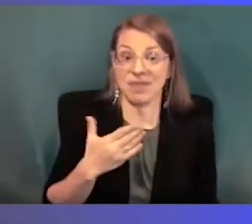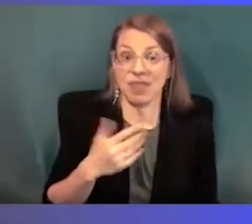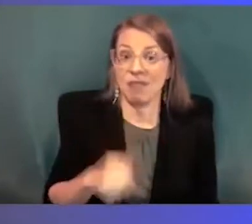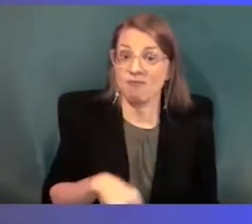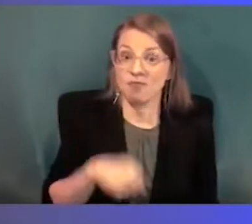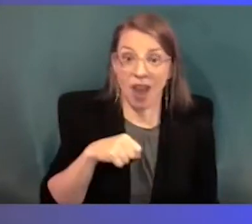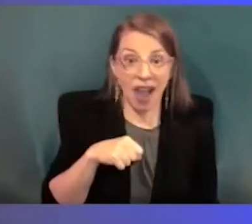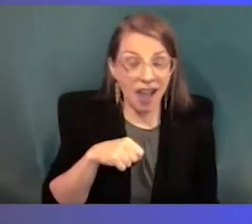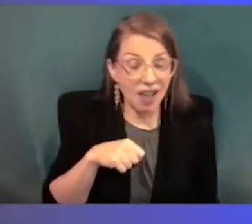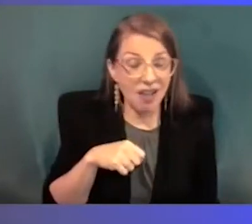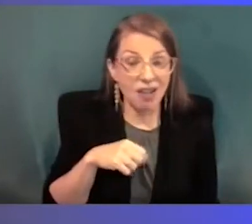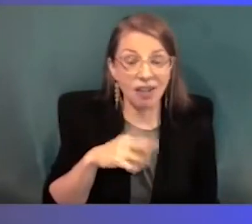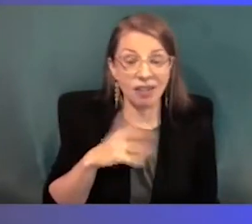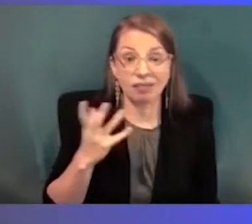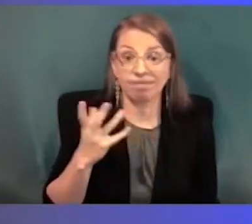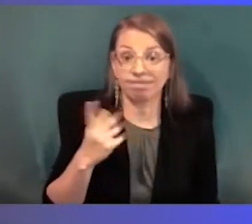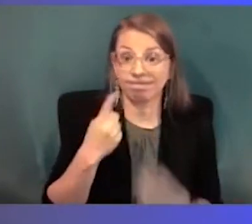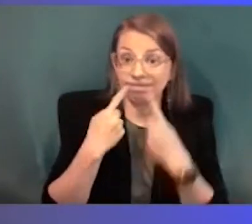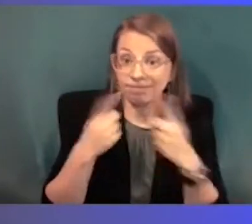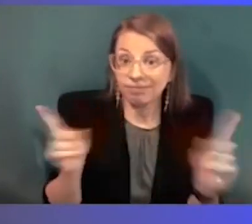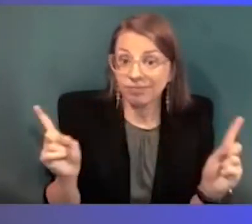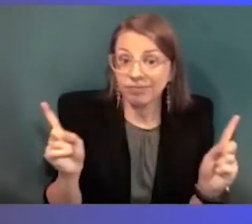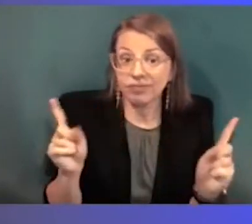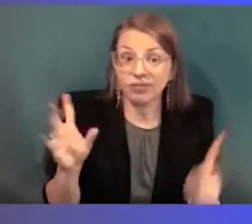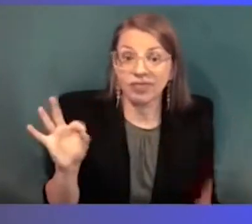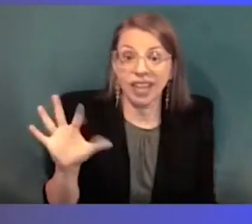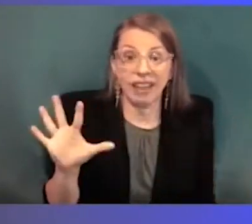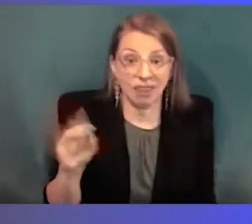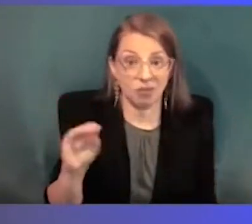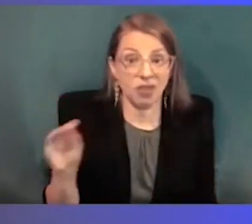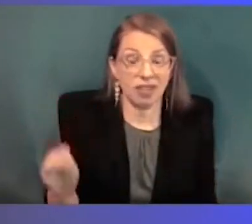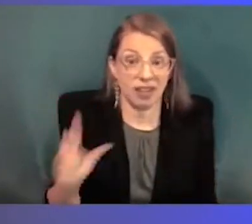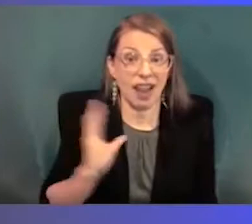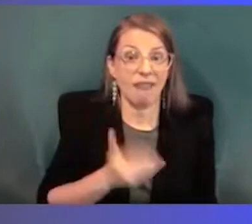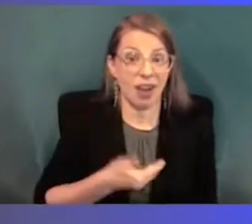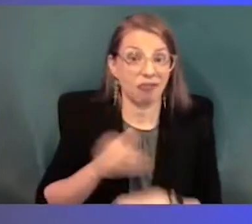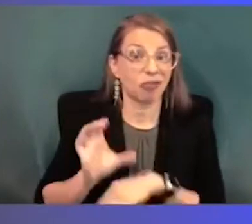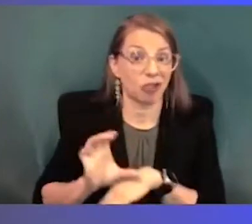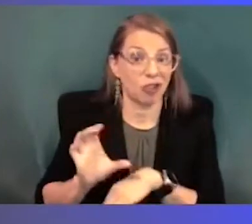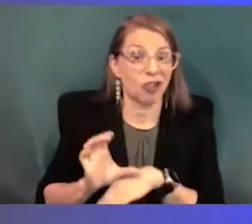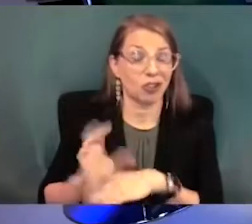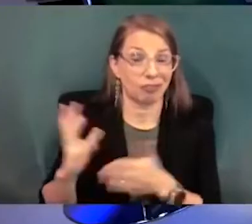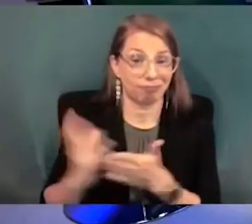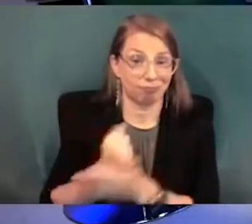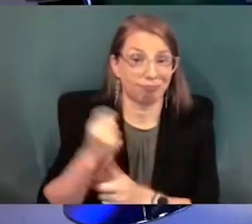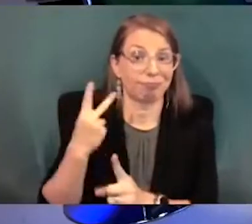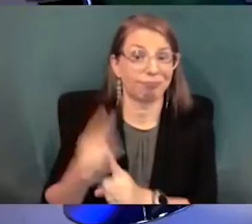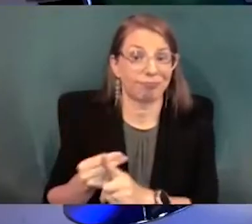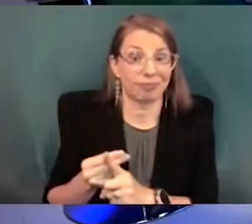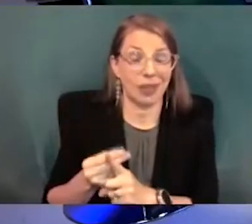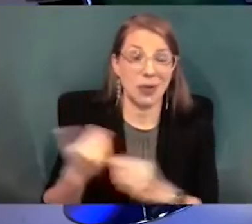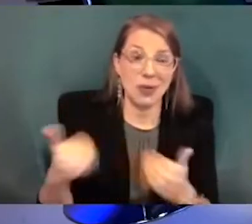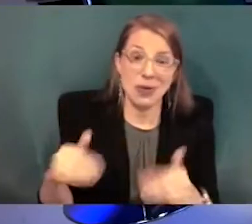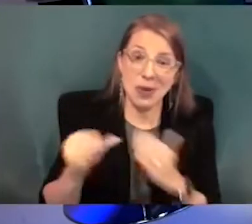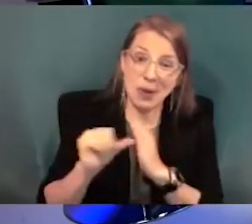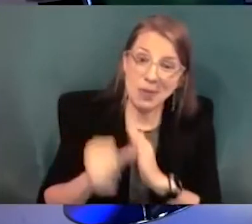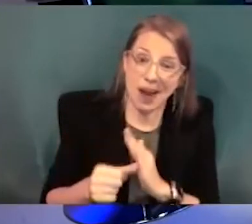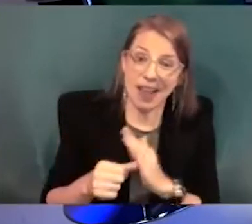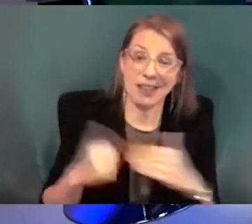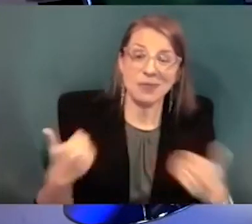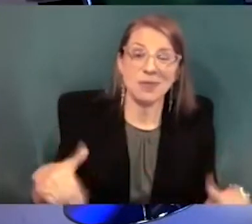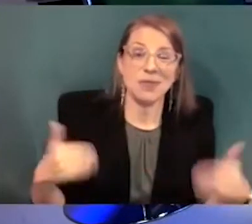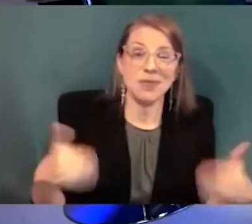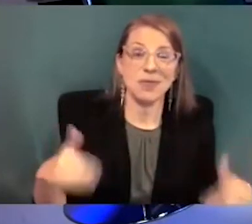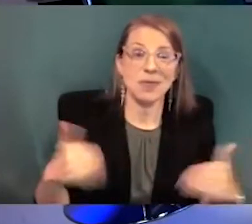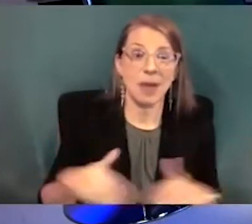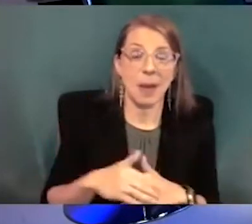that probably about 95% of our church has been vaccinated. Oh, that's impressive. That's really impressive. That's better than we're doing at the